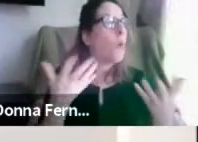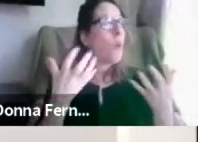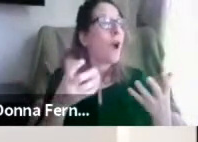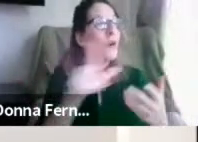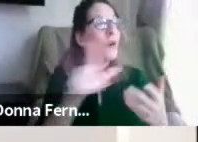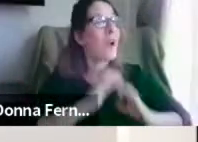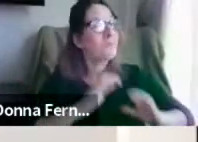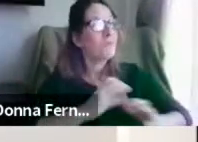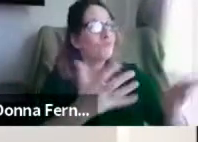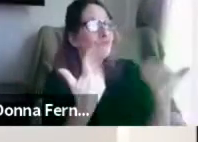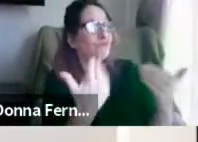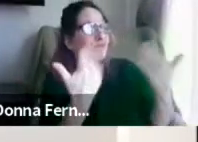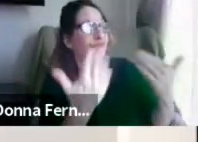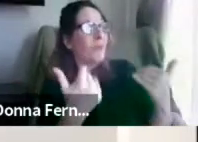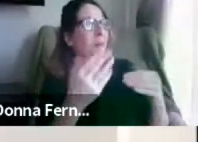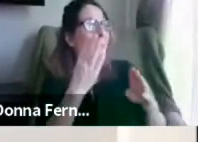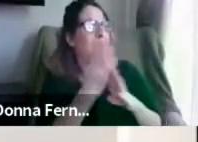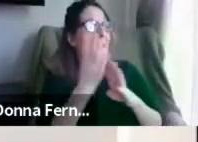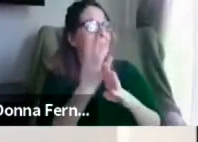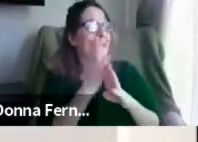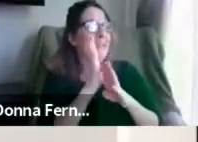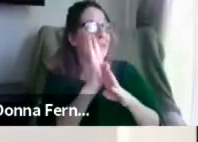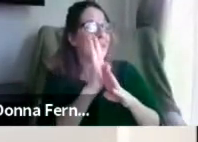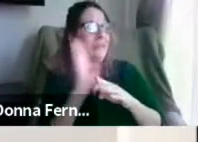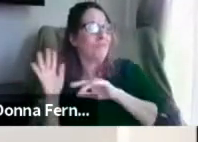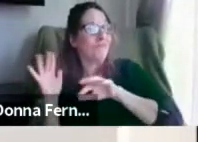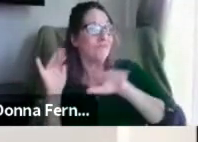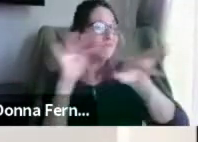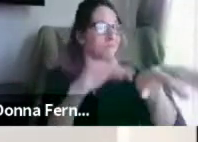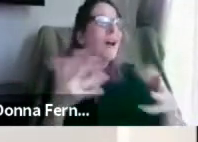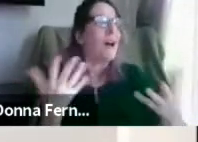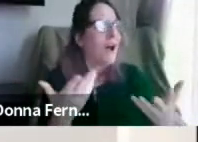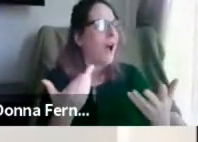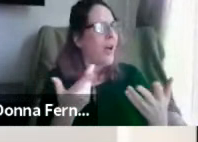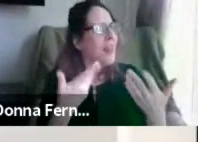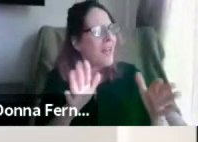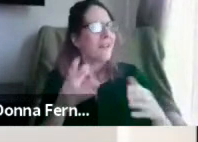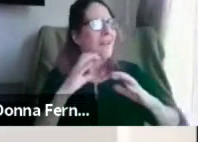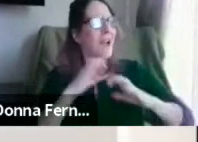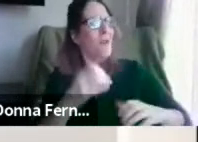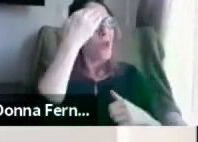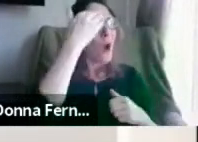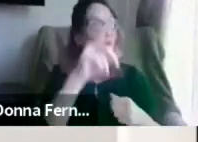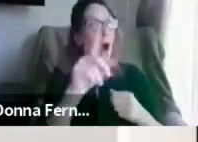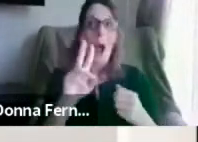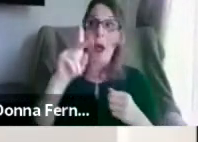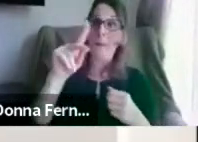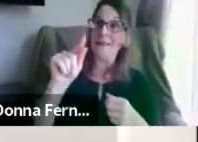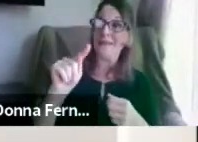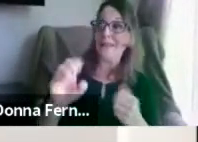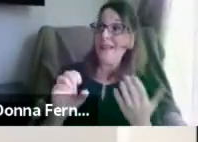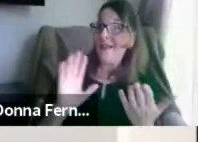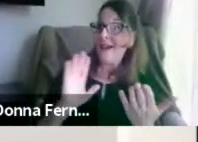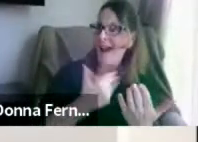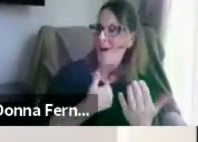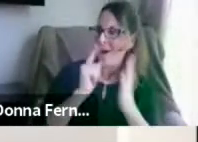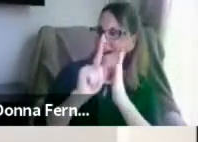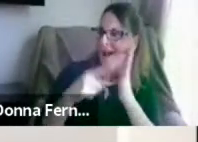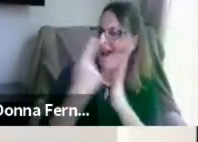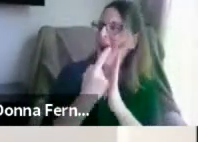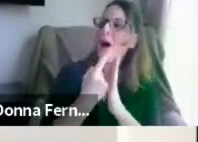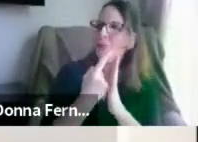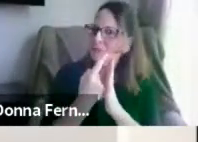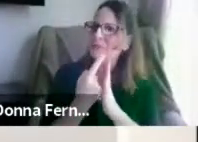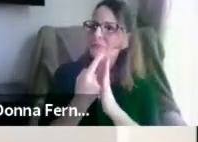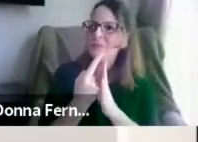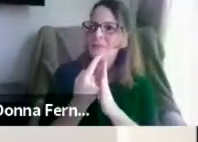there and to bring in some new customers as well. Let your customers know that if you're updating hours, that you're